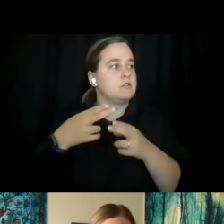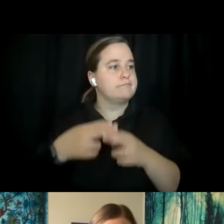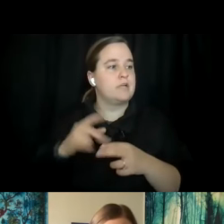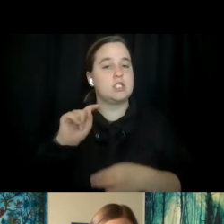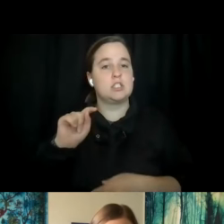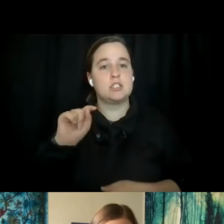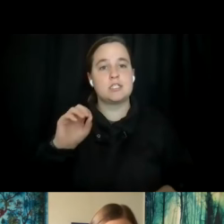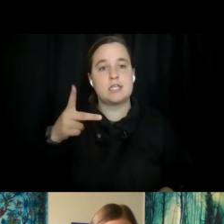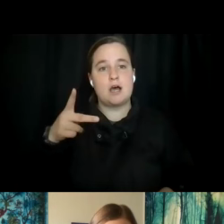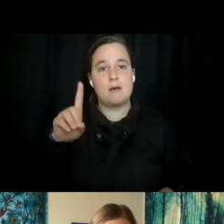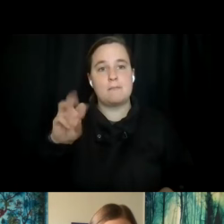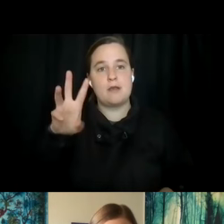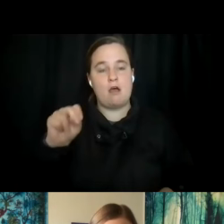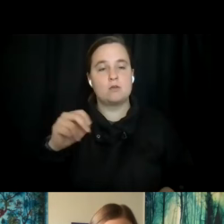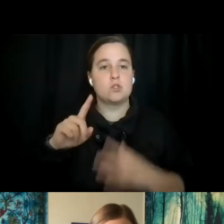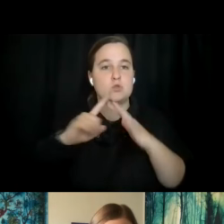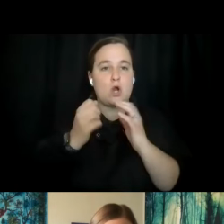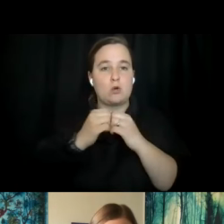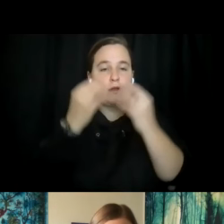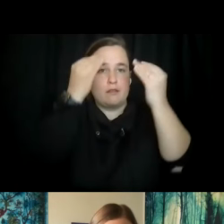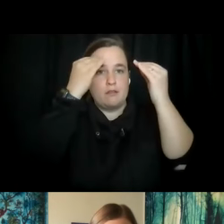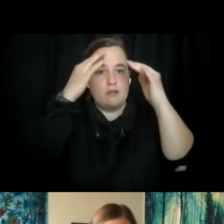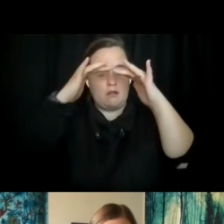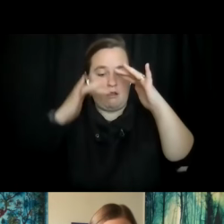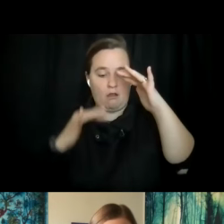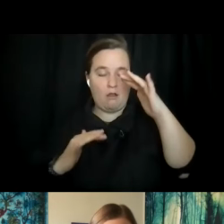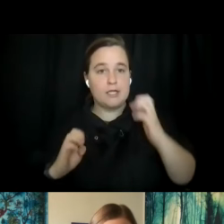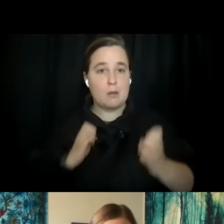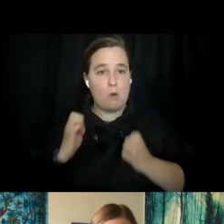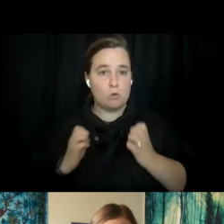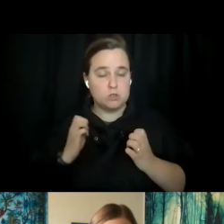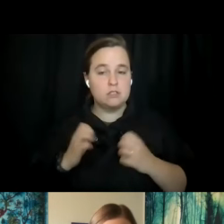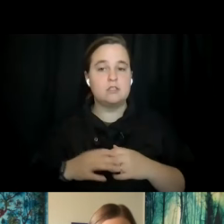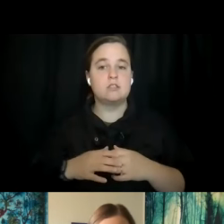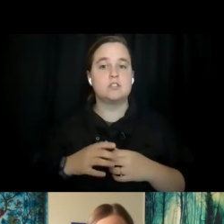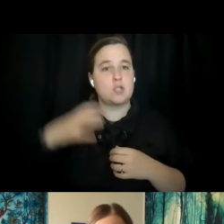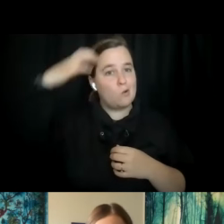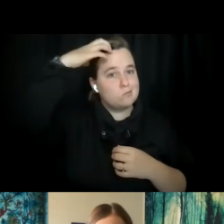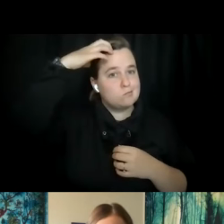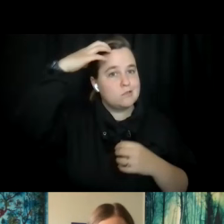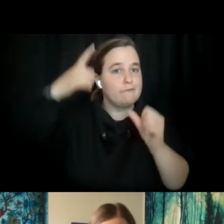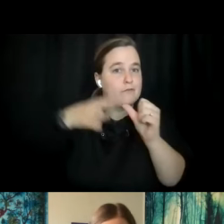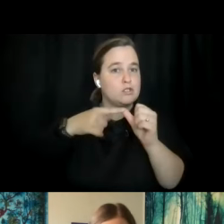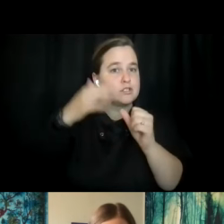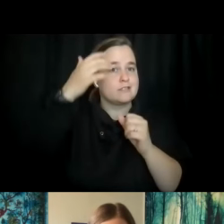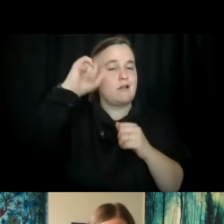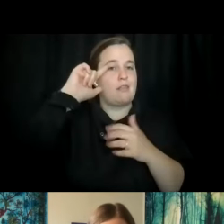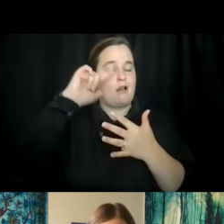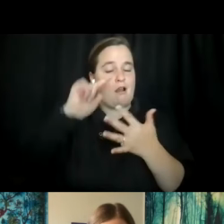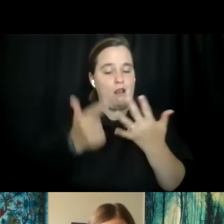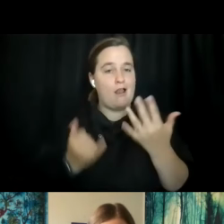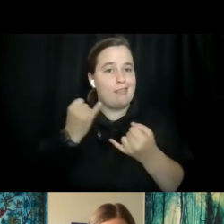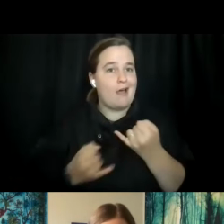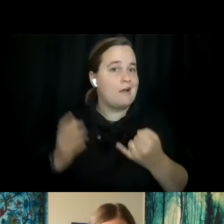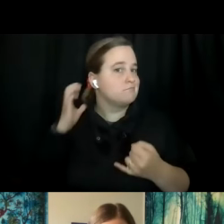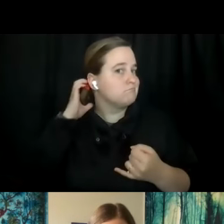our cognition and then moving to our emotion, so that neocortex mammalian aspect, and then looking